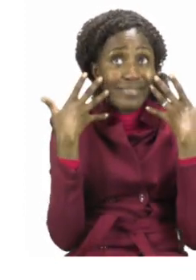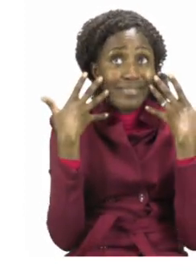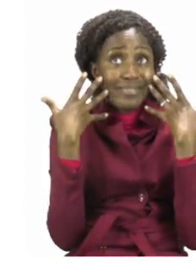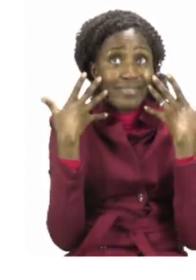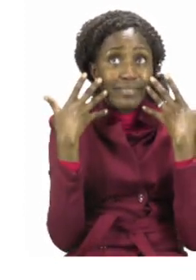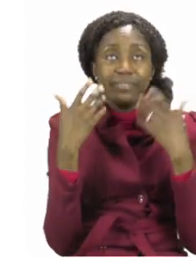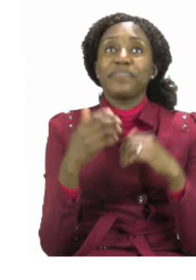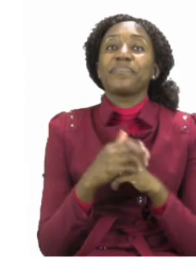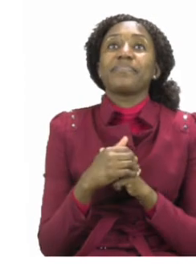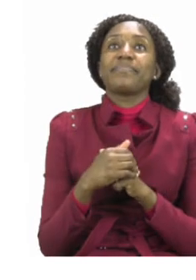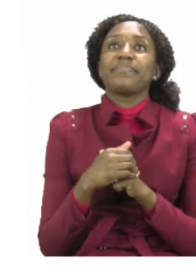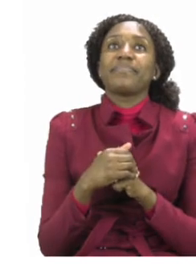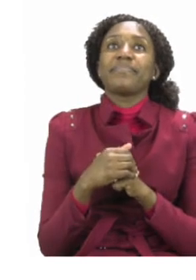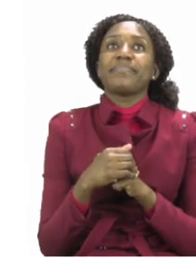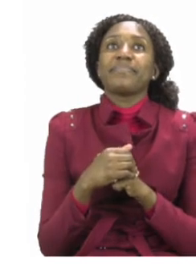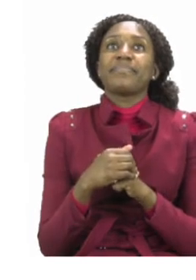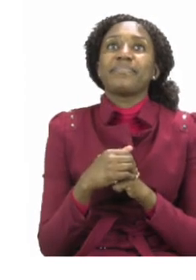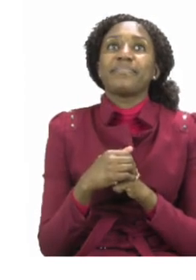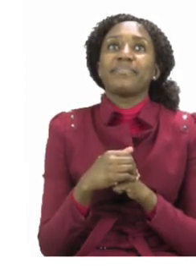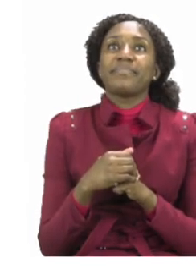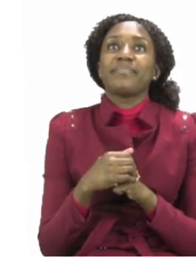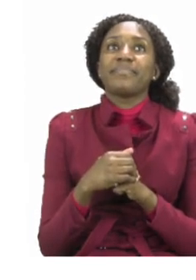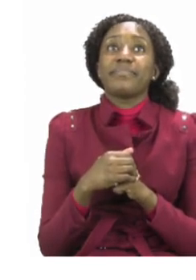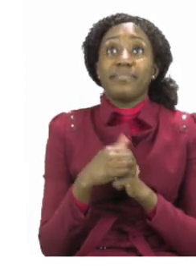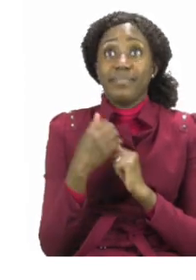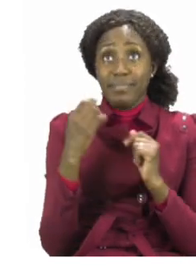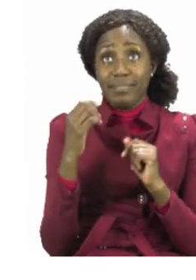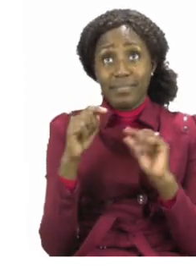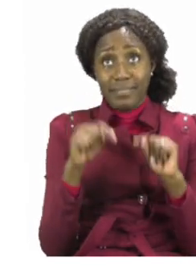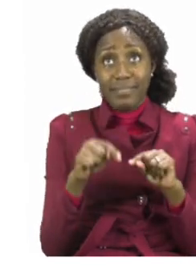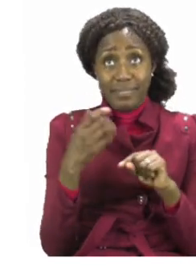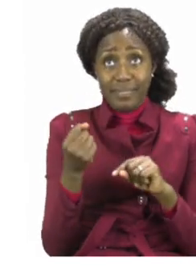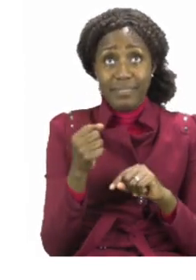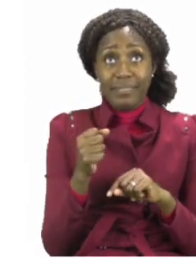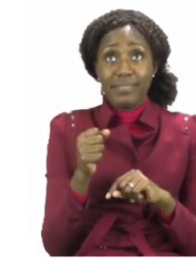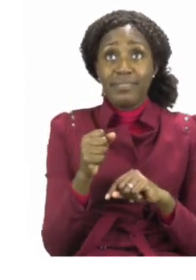animal. So there you will have the word cat.